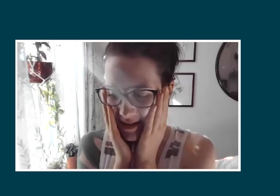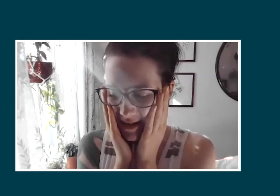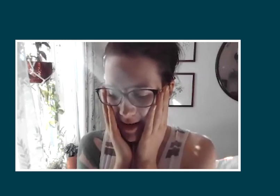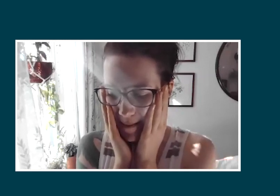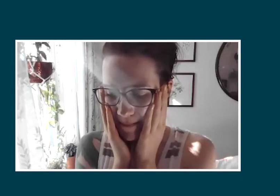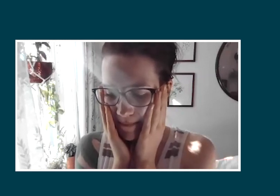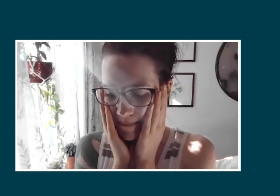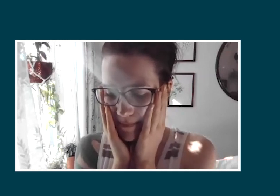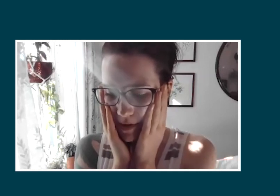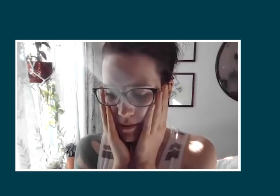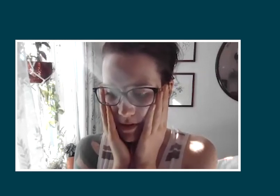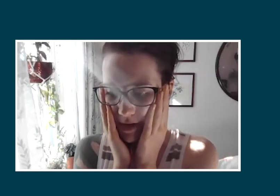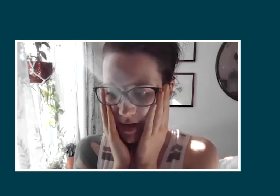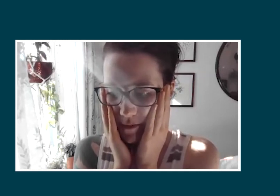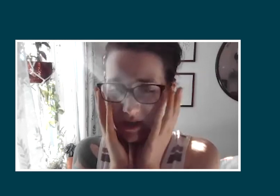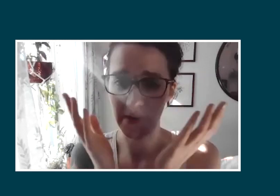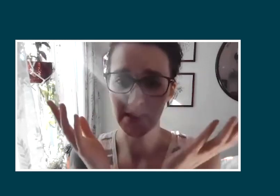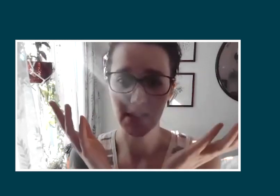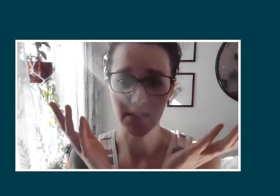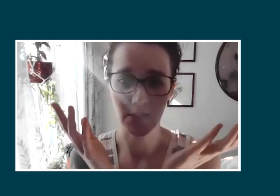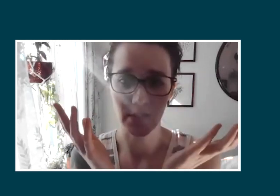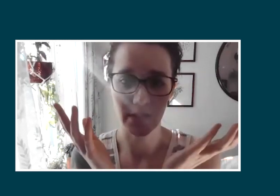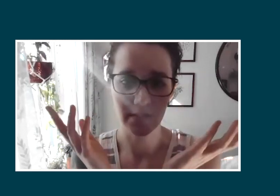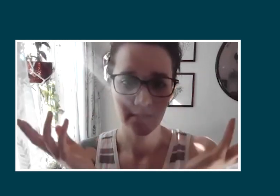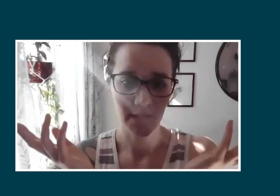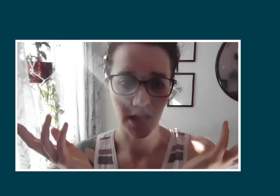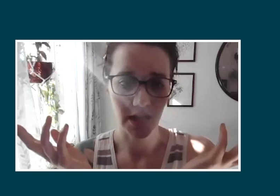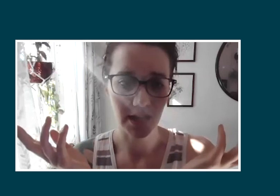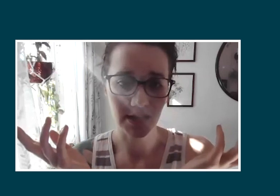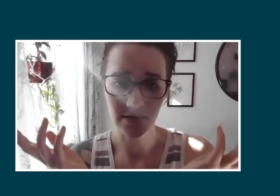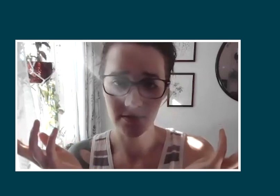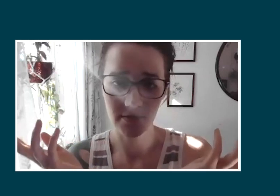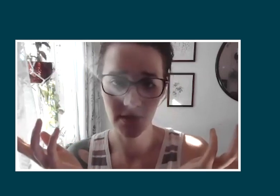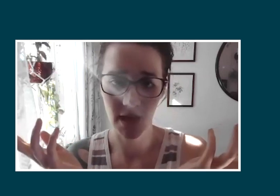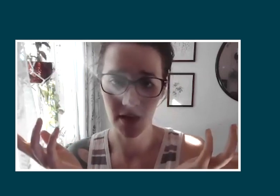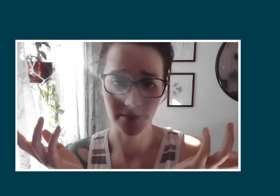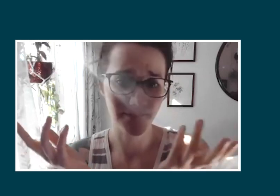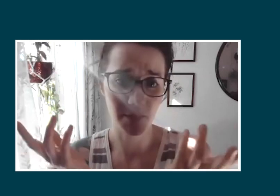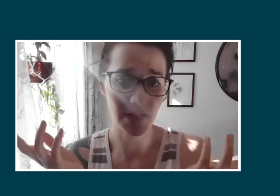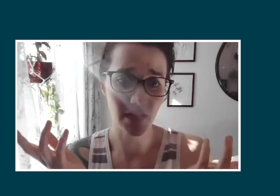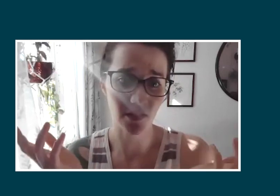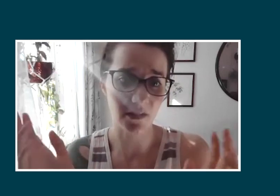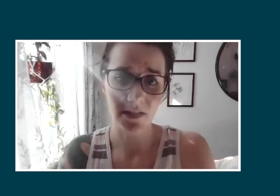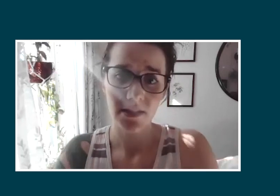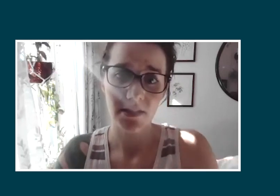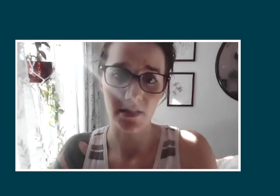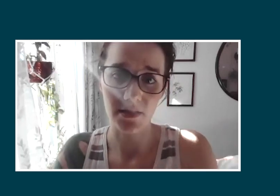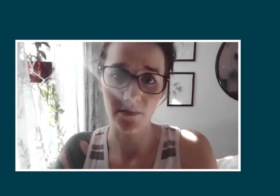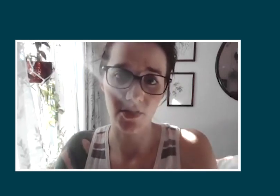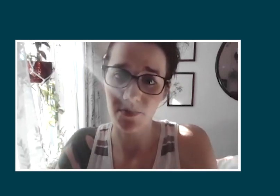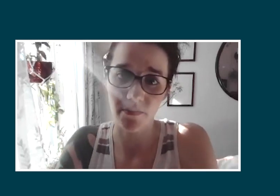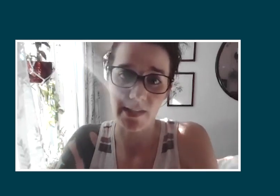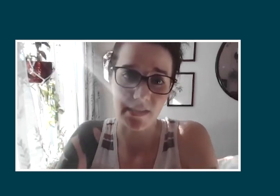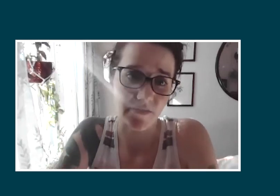that we're creating more spaces for young kids, in particular,